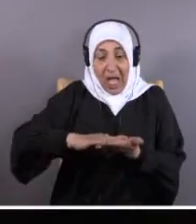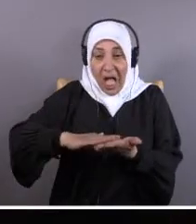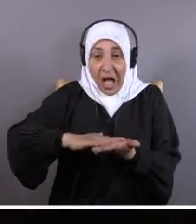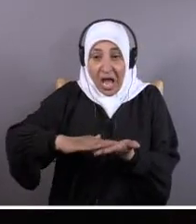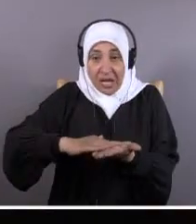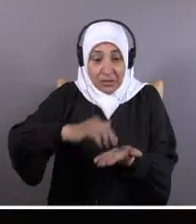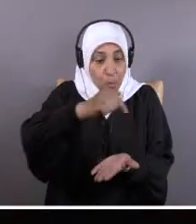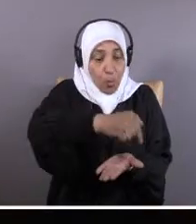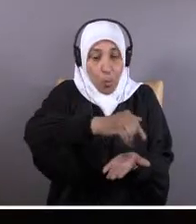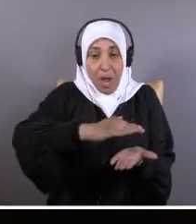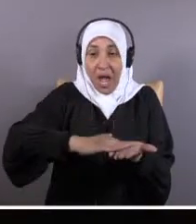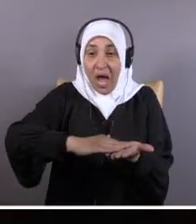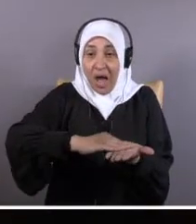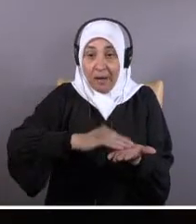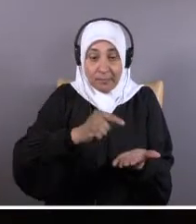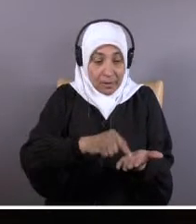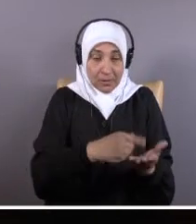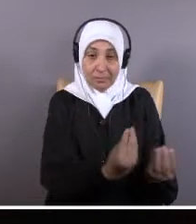Wisdom